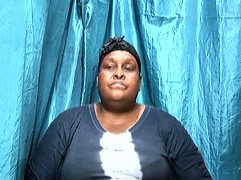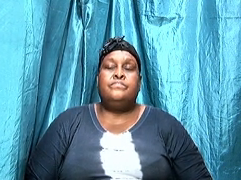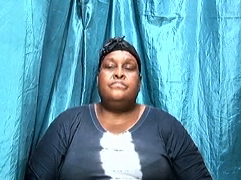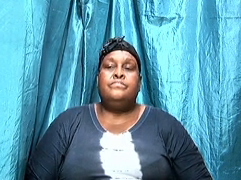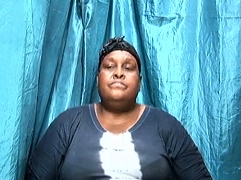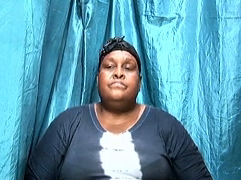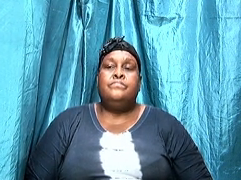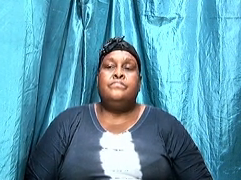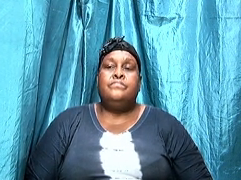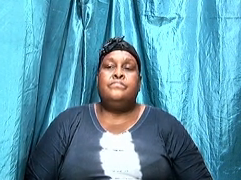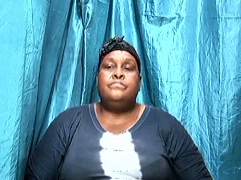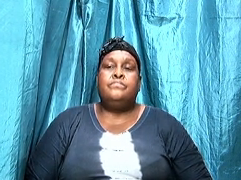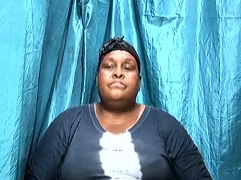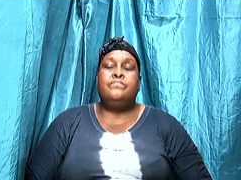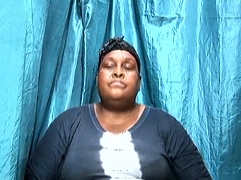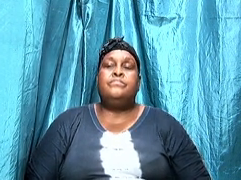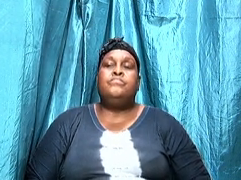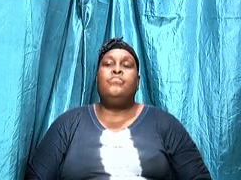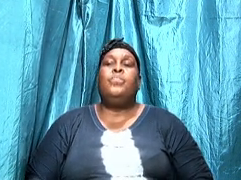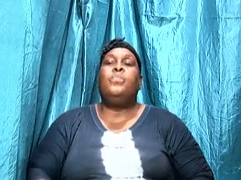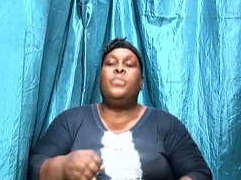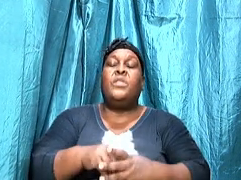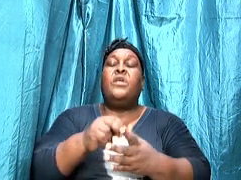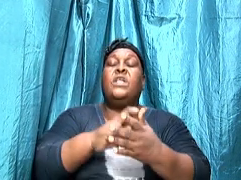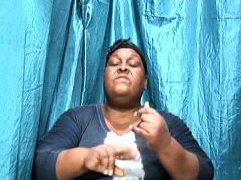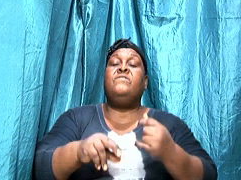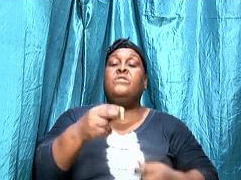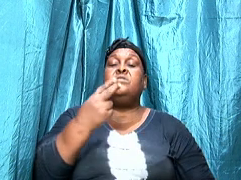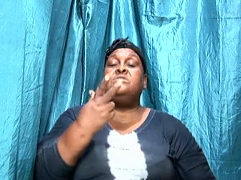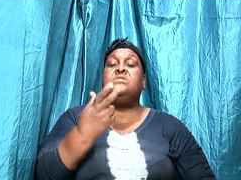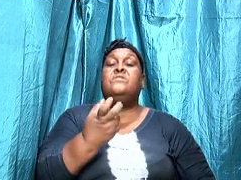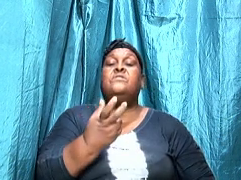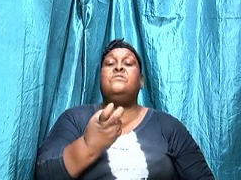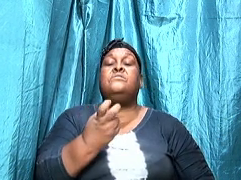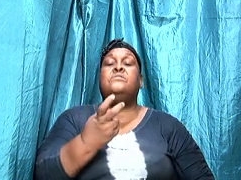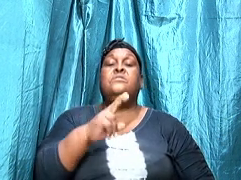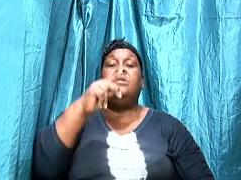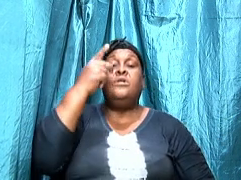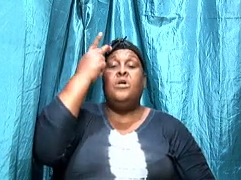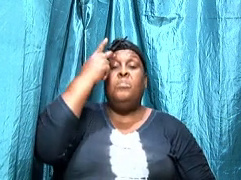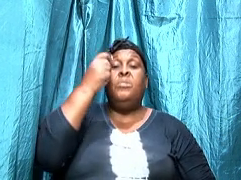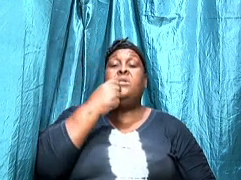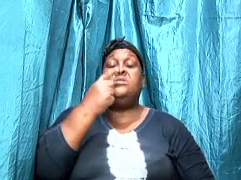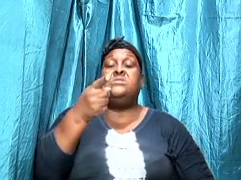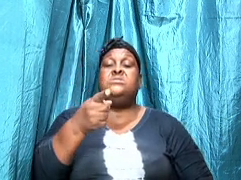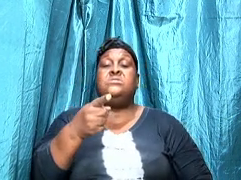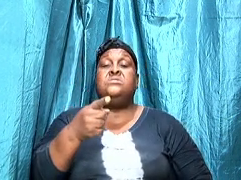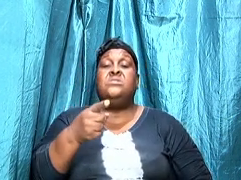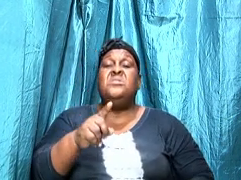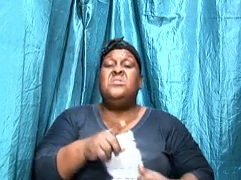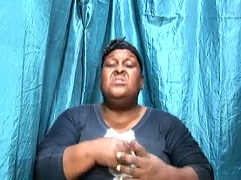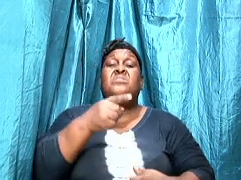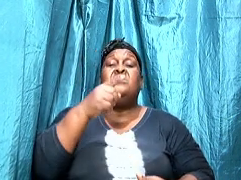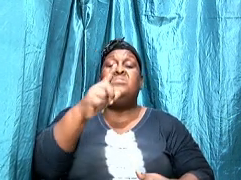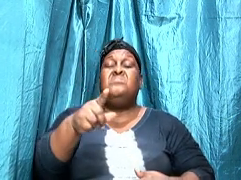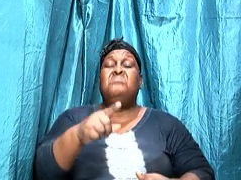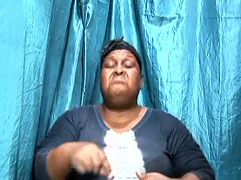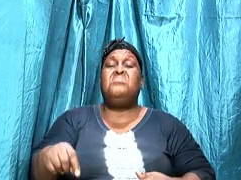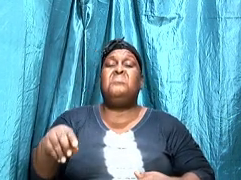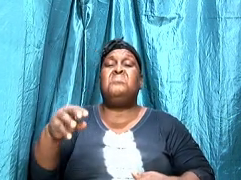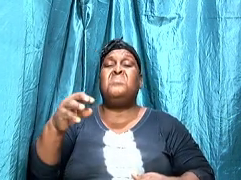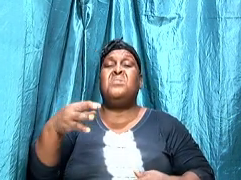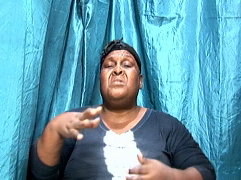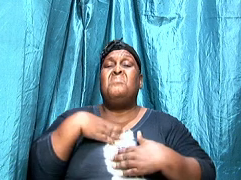So in verse 13, Paul went on to say, neither yield your members